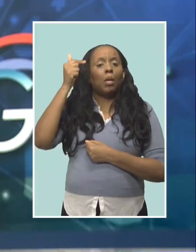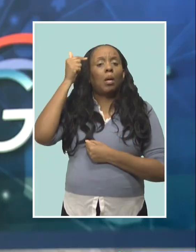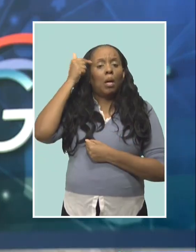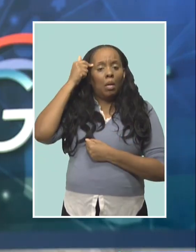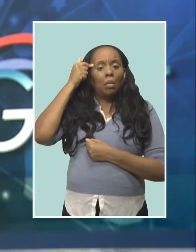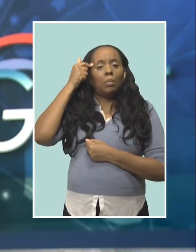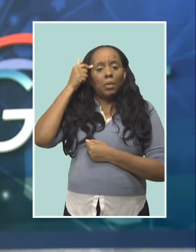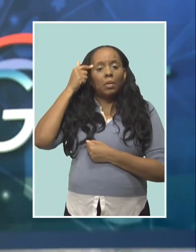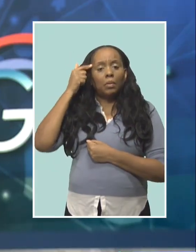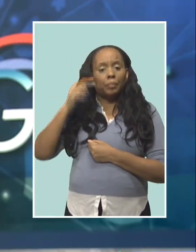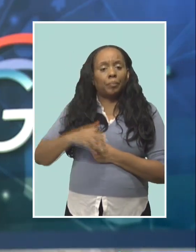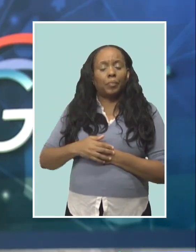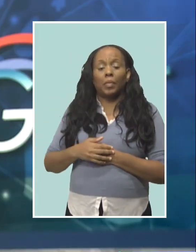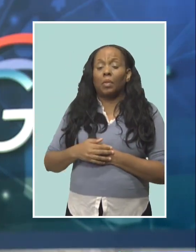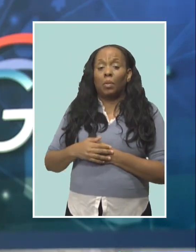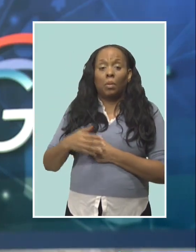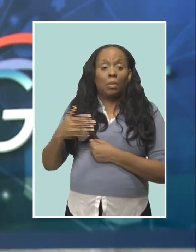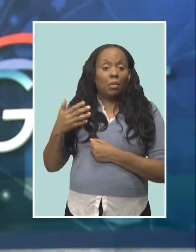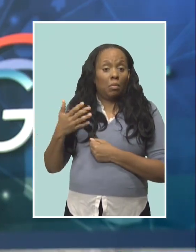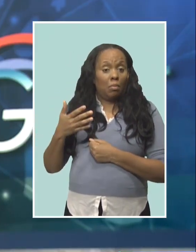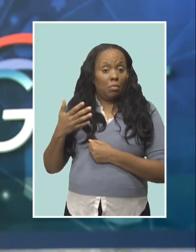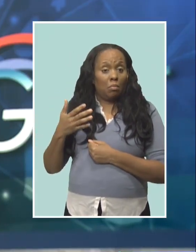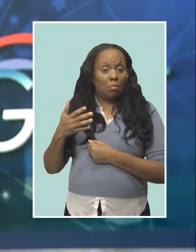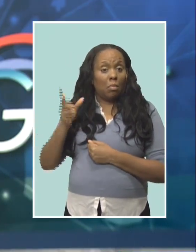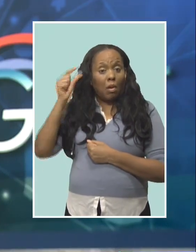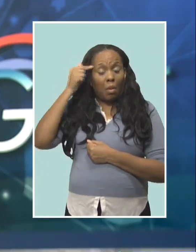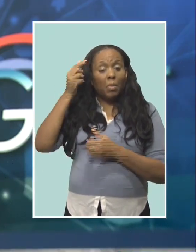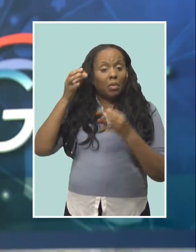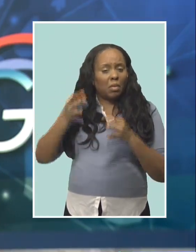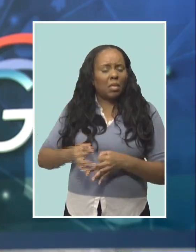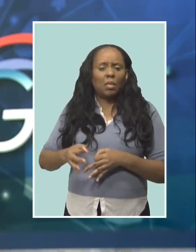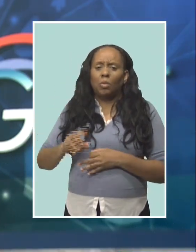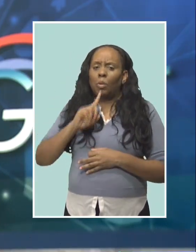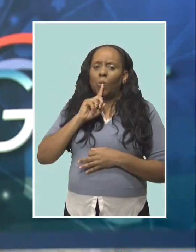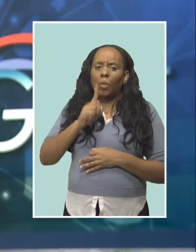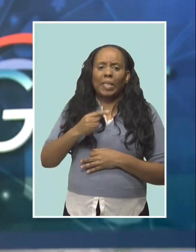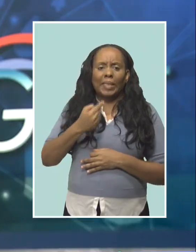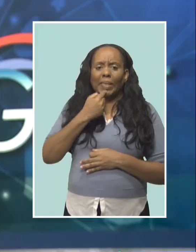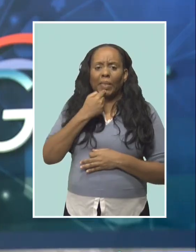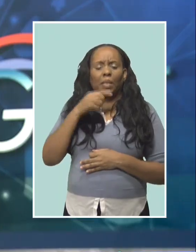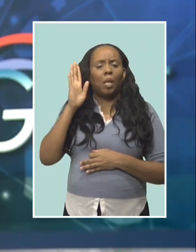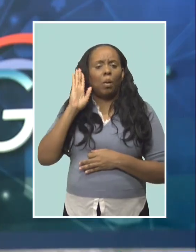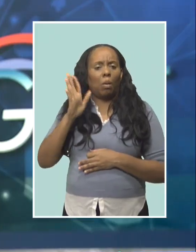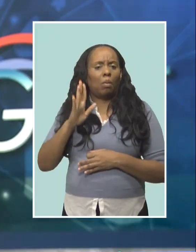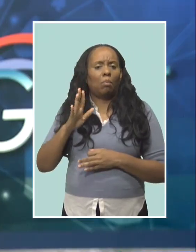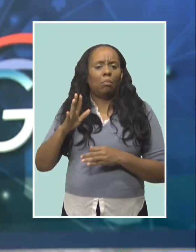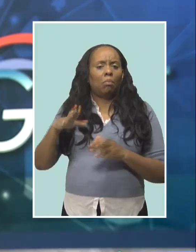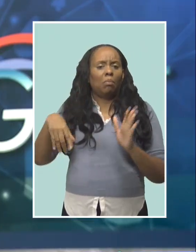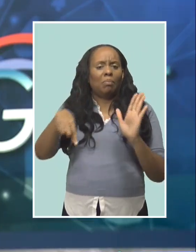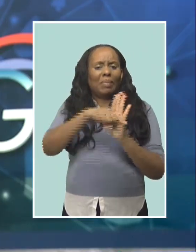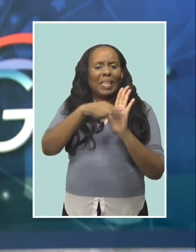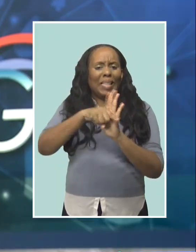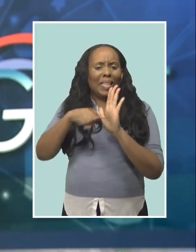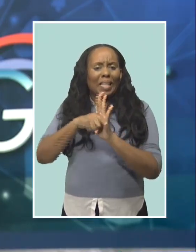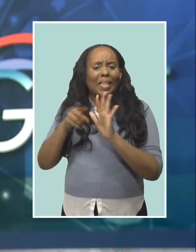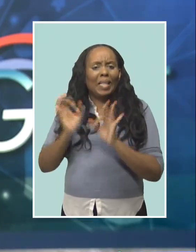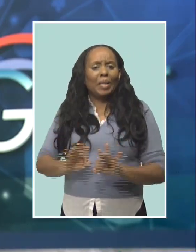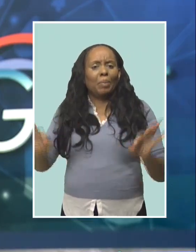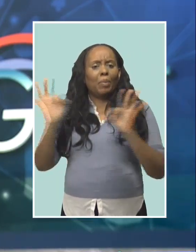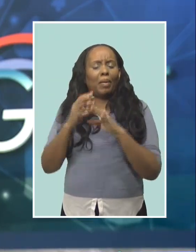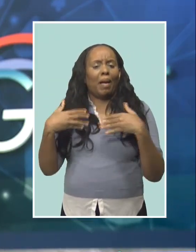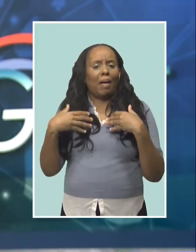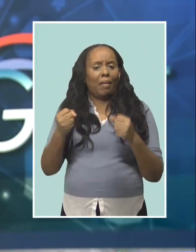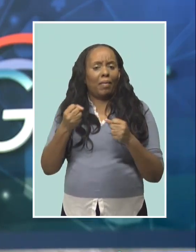government's position that this is a serious move which has the potential to negatively impact critical healthcare services across the